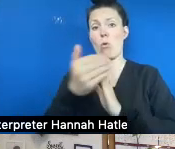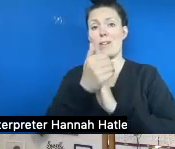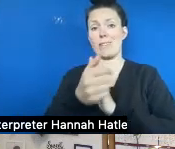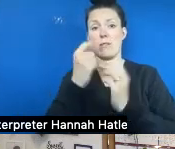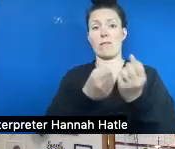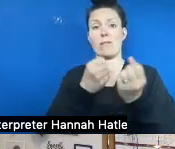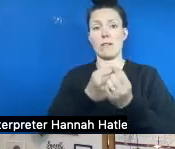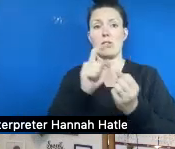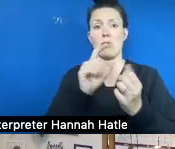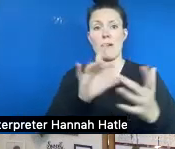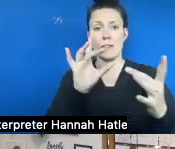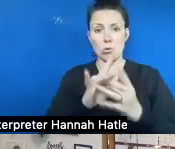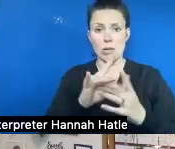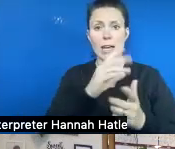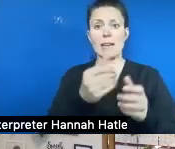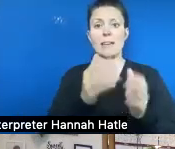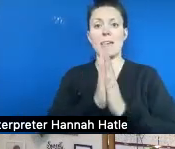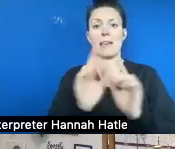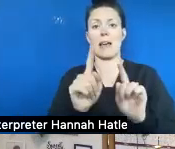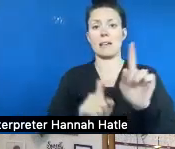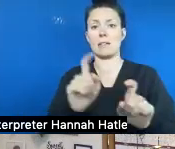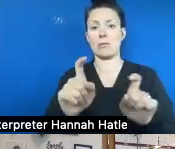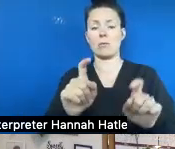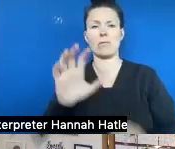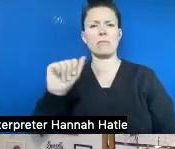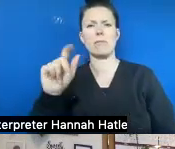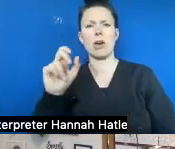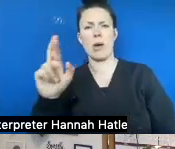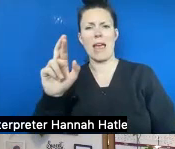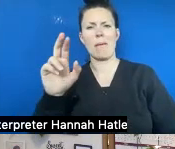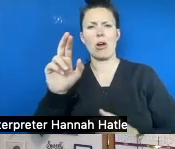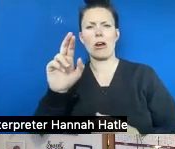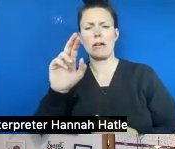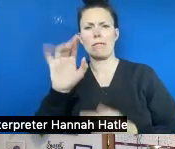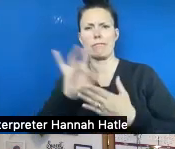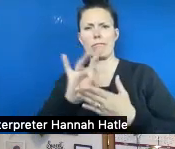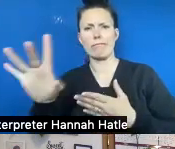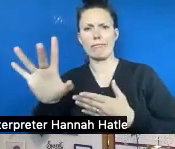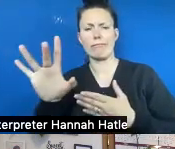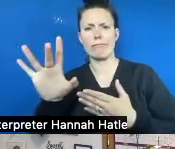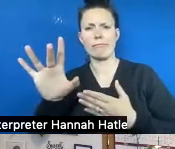ask questions. Oh, Amber got kicked out now.